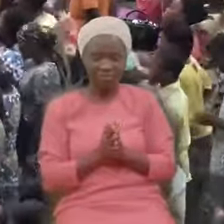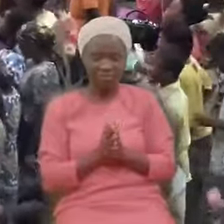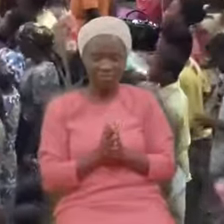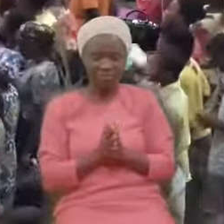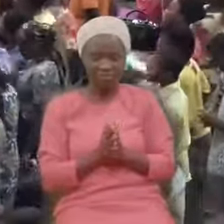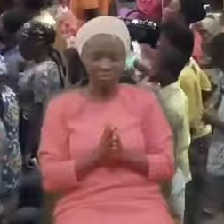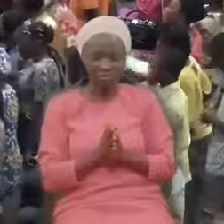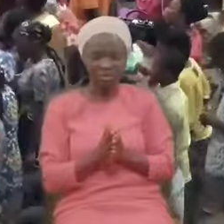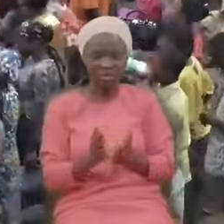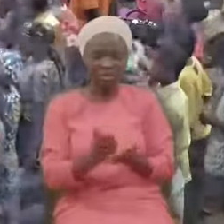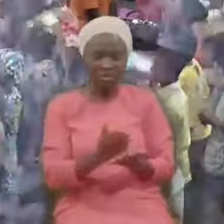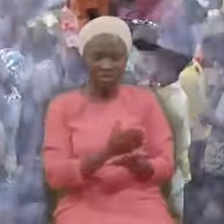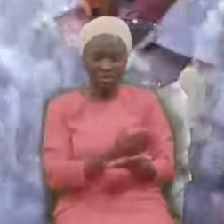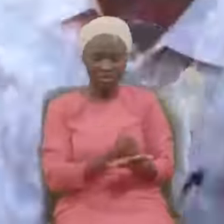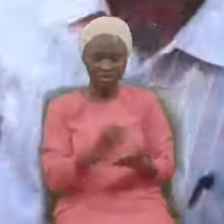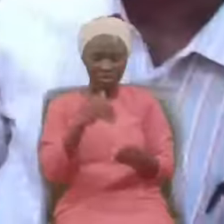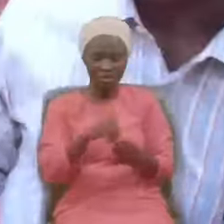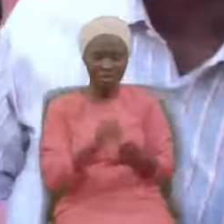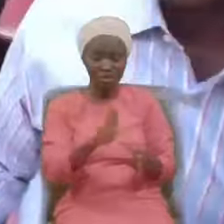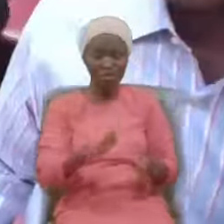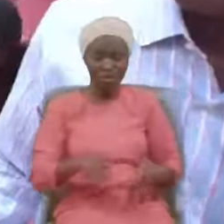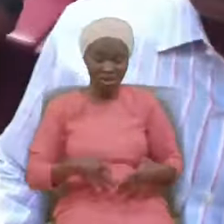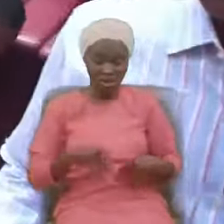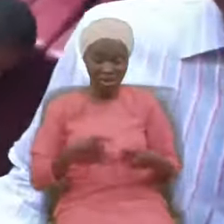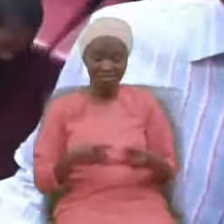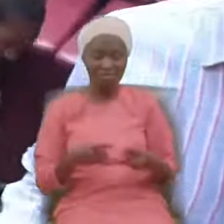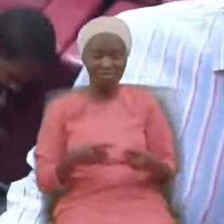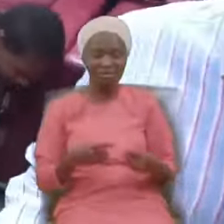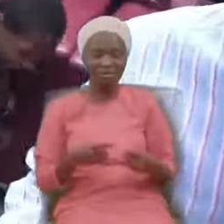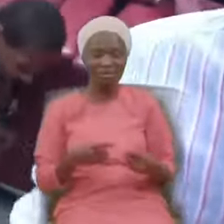Recovery your life tonight.